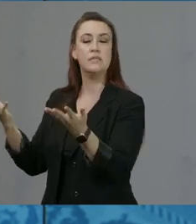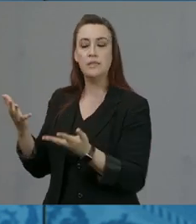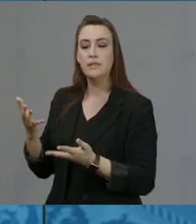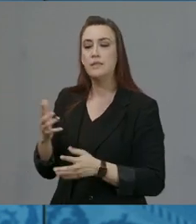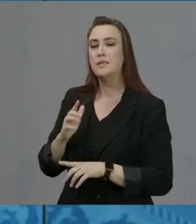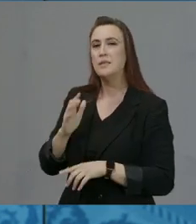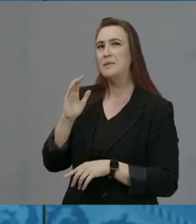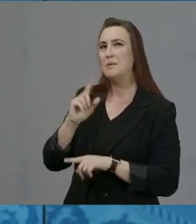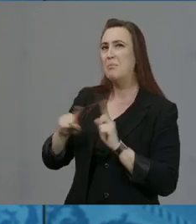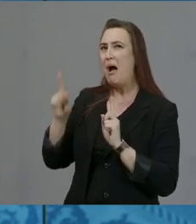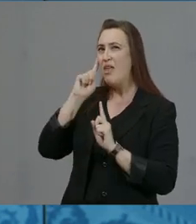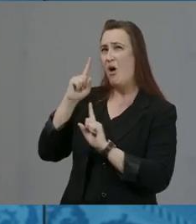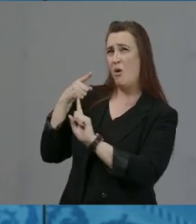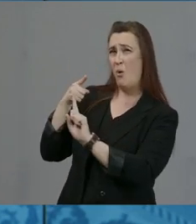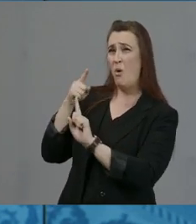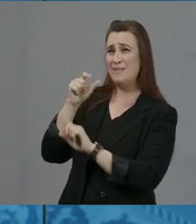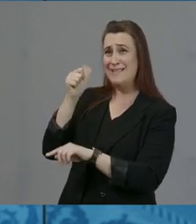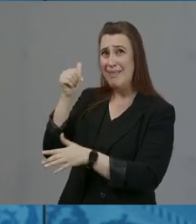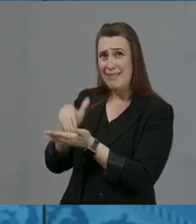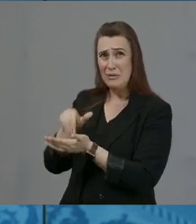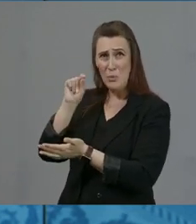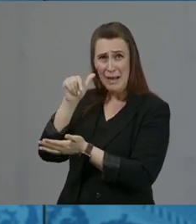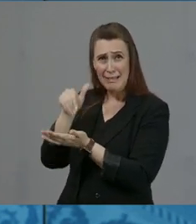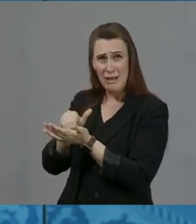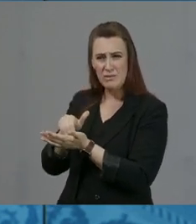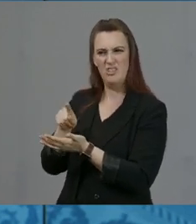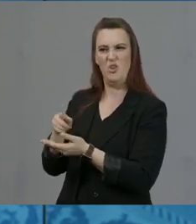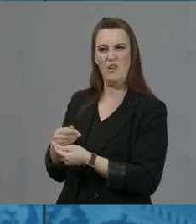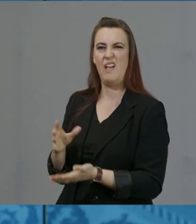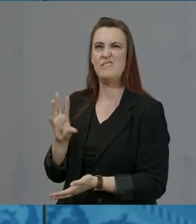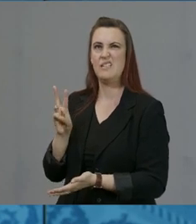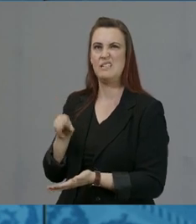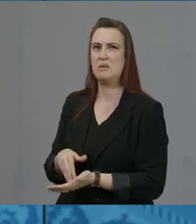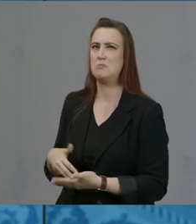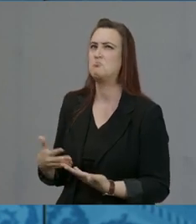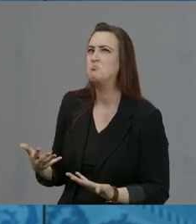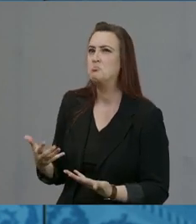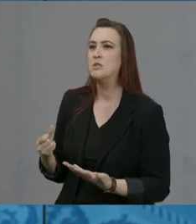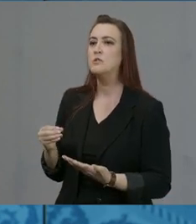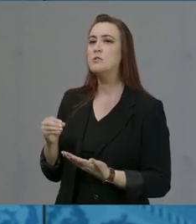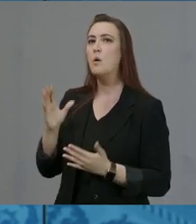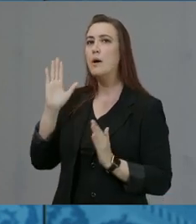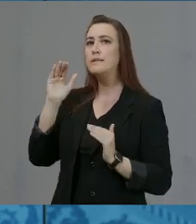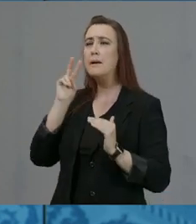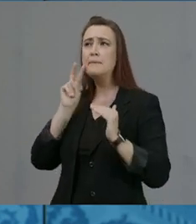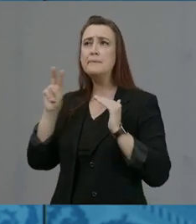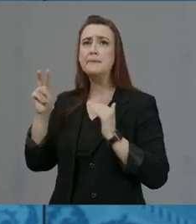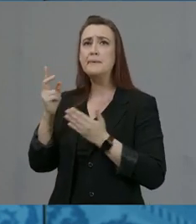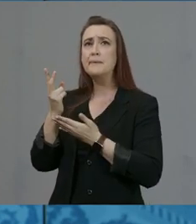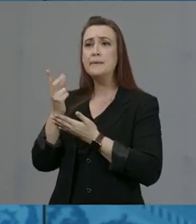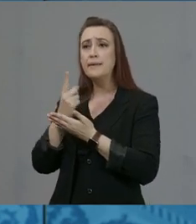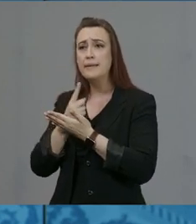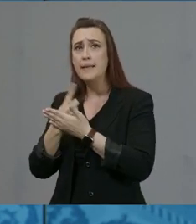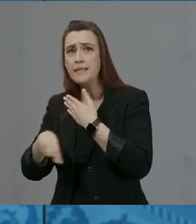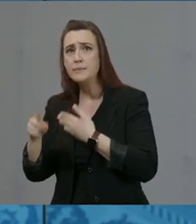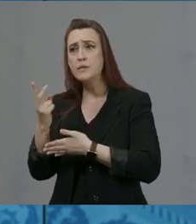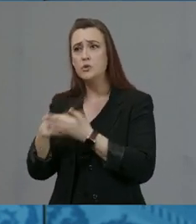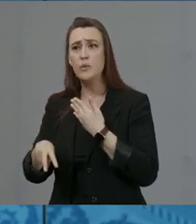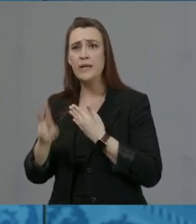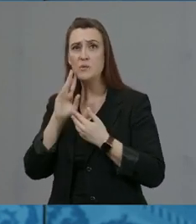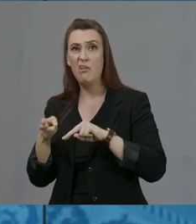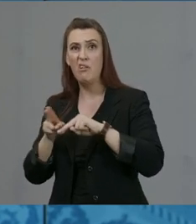the 10,000 to 20,000 that was expected, how are you going to be kind of getting that number up over the next two Saturdays? So it's a good